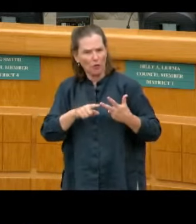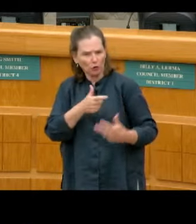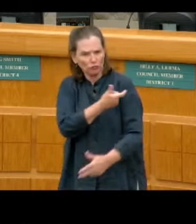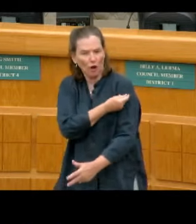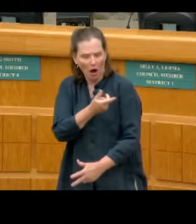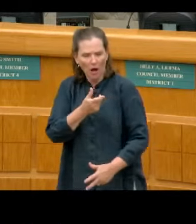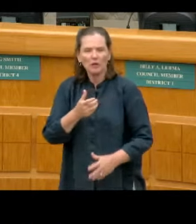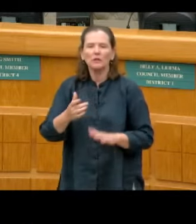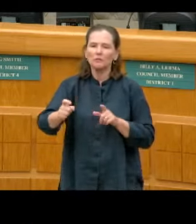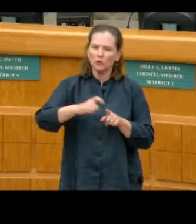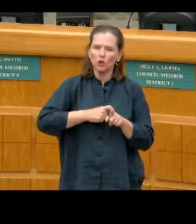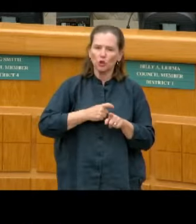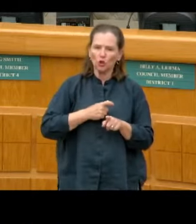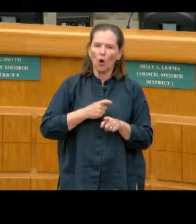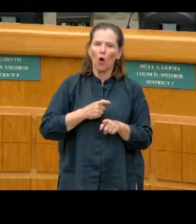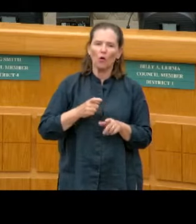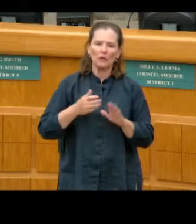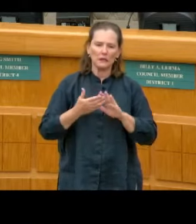826-2489.